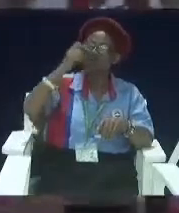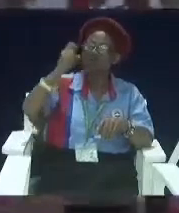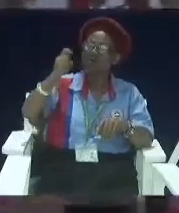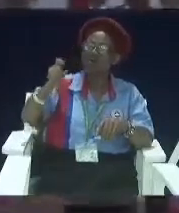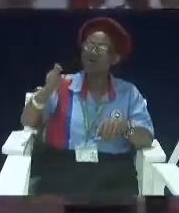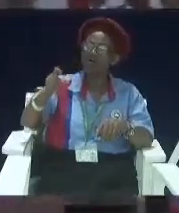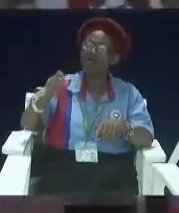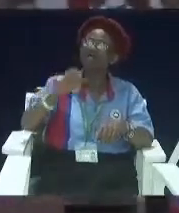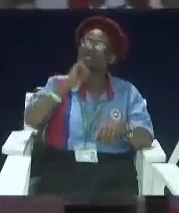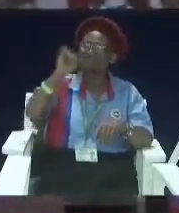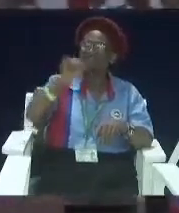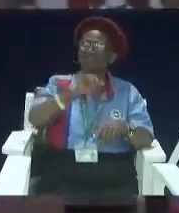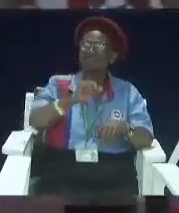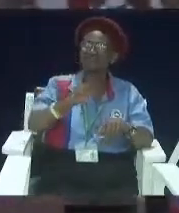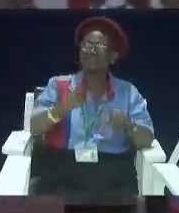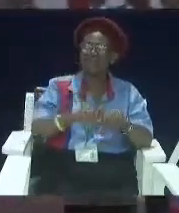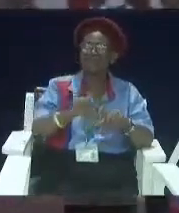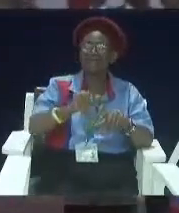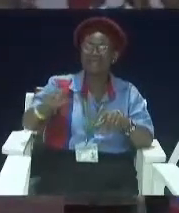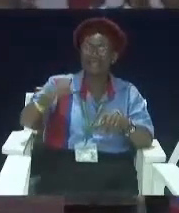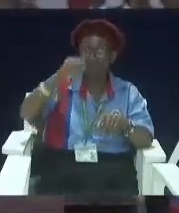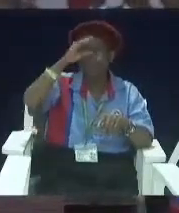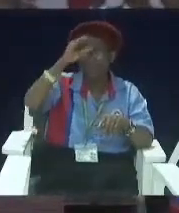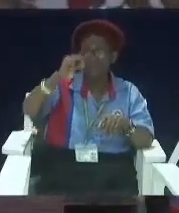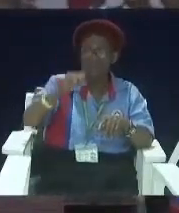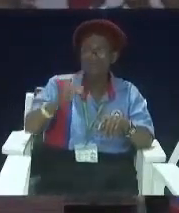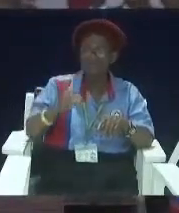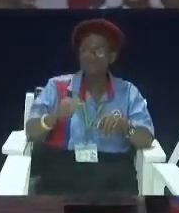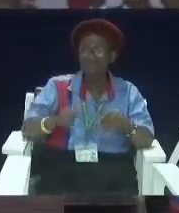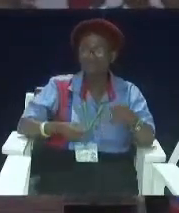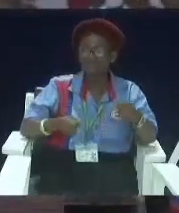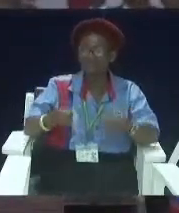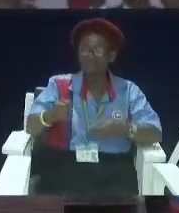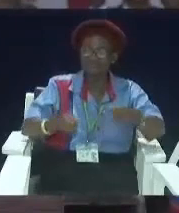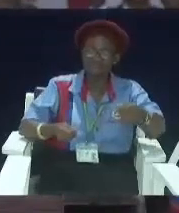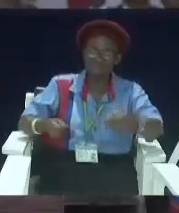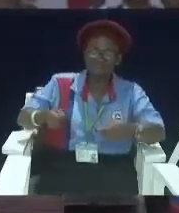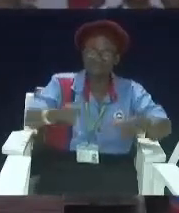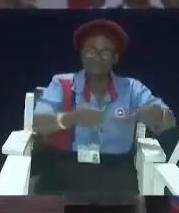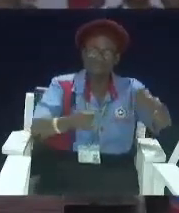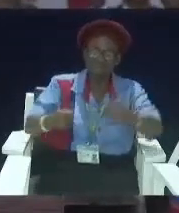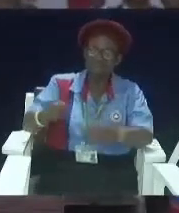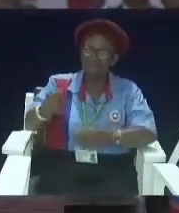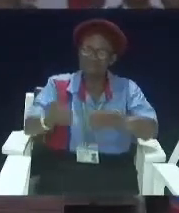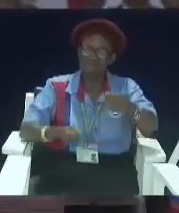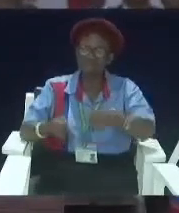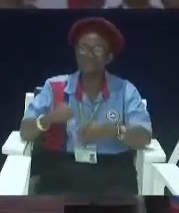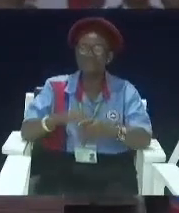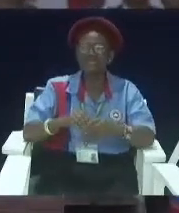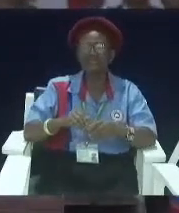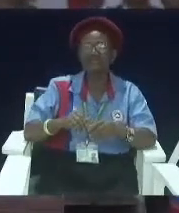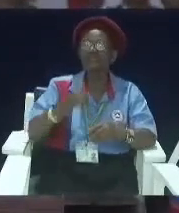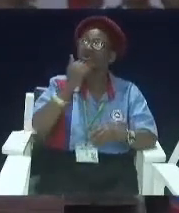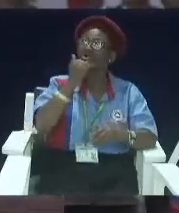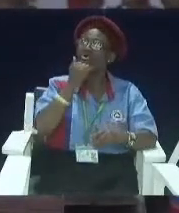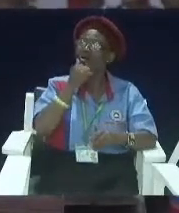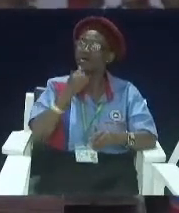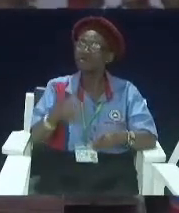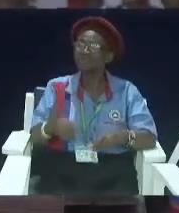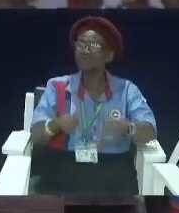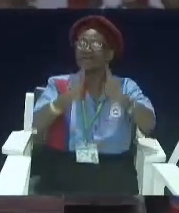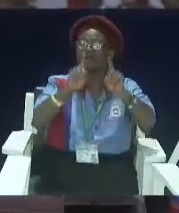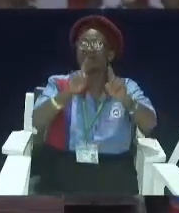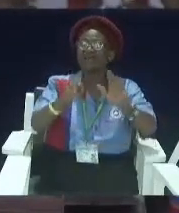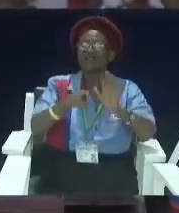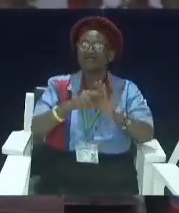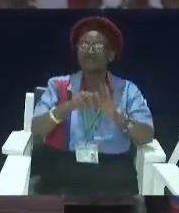is like a man driving in the wrong direction and going